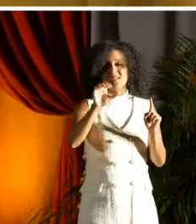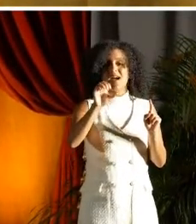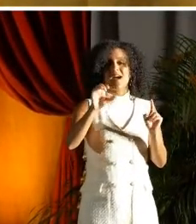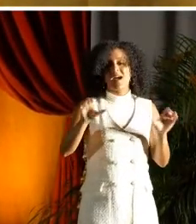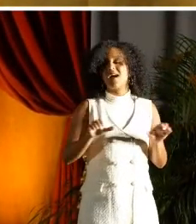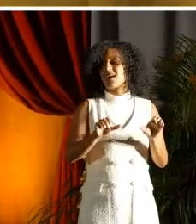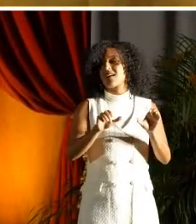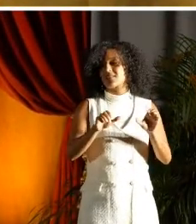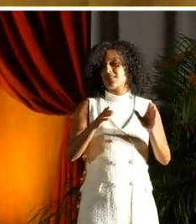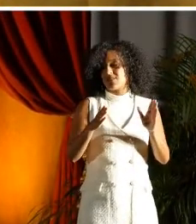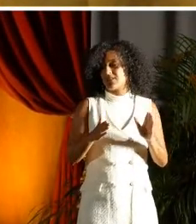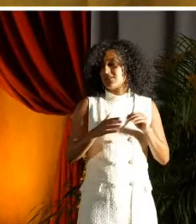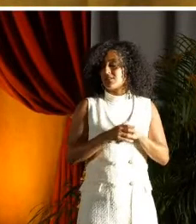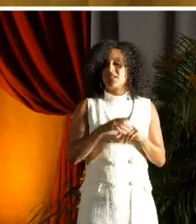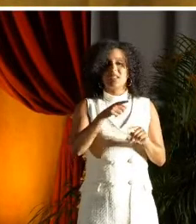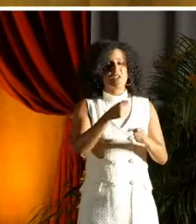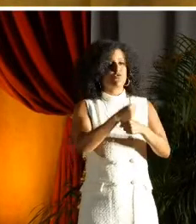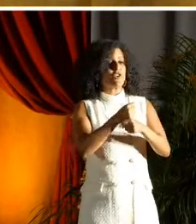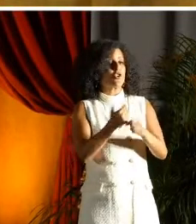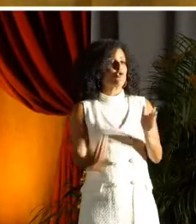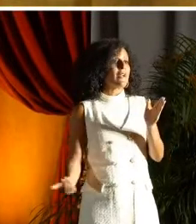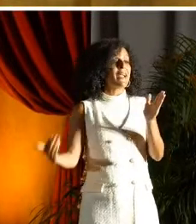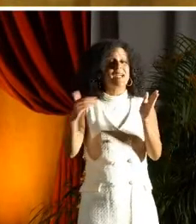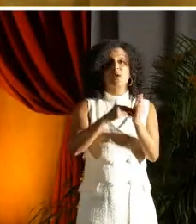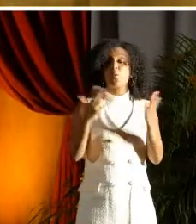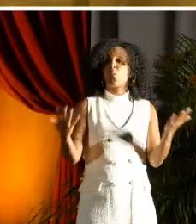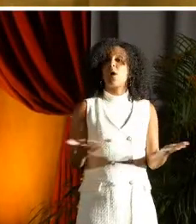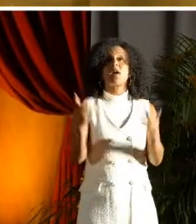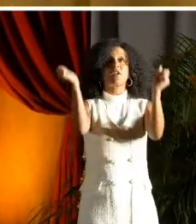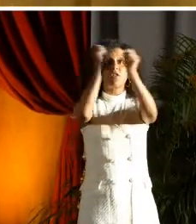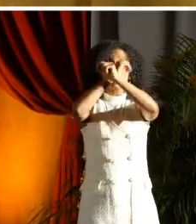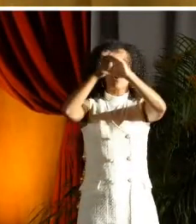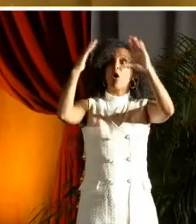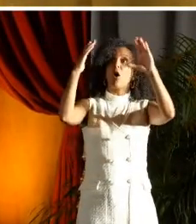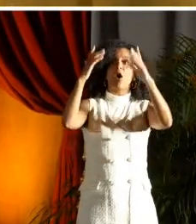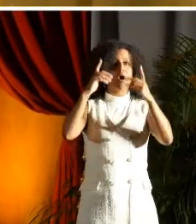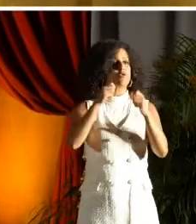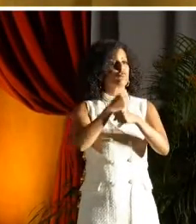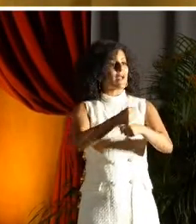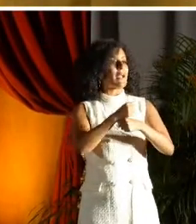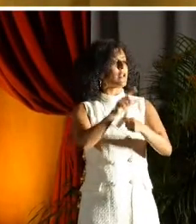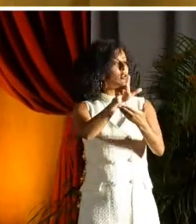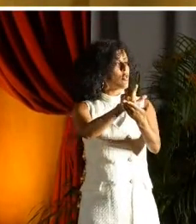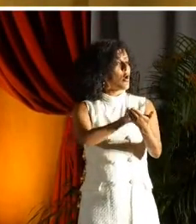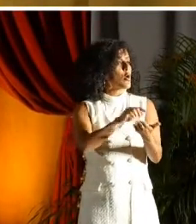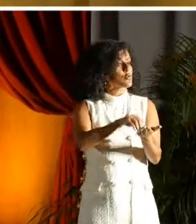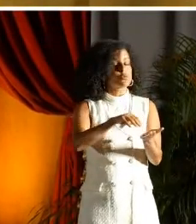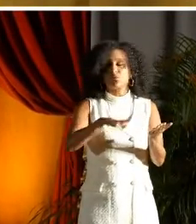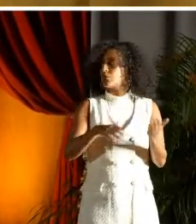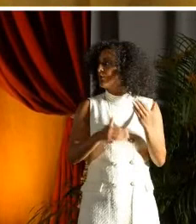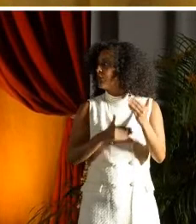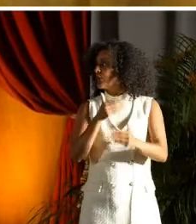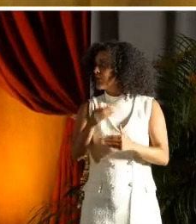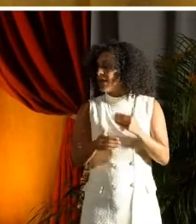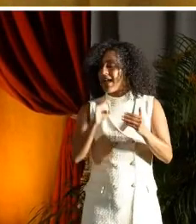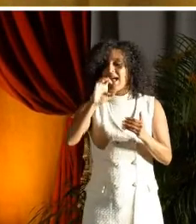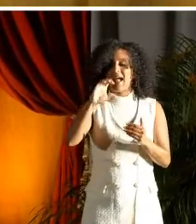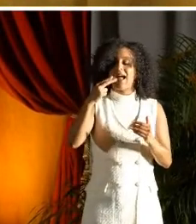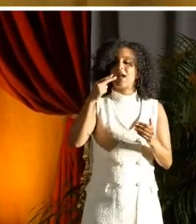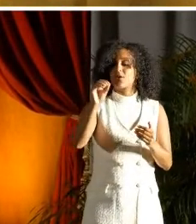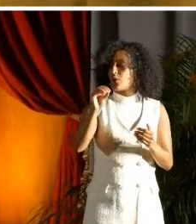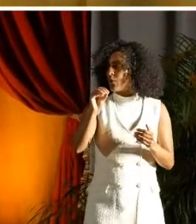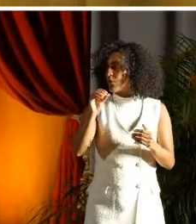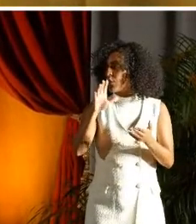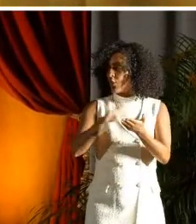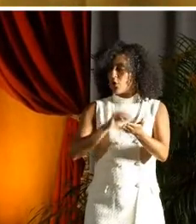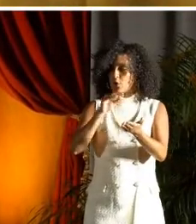he recreated what he thought was laws during the civil rights movement on the group called Southern Echo. Echo is, we got to go